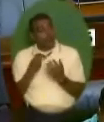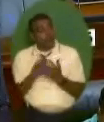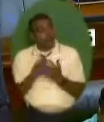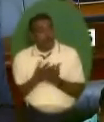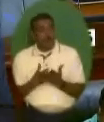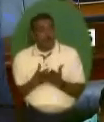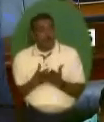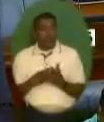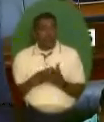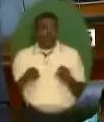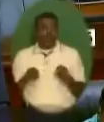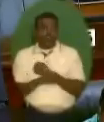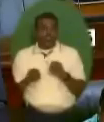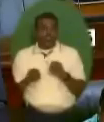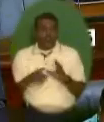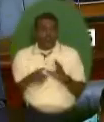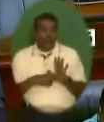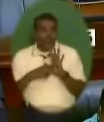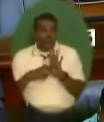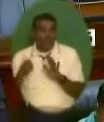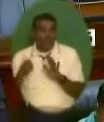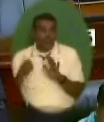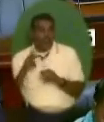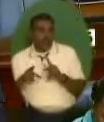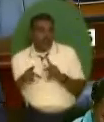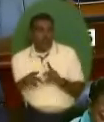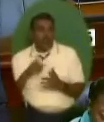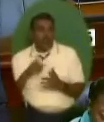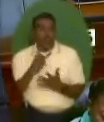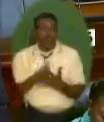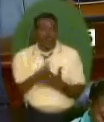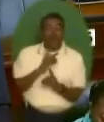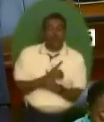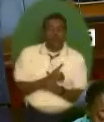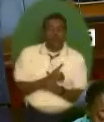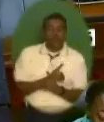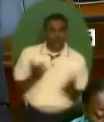crash program without reference to the necessary appropriate technical input.